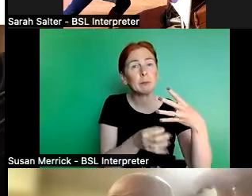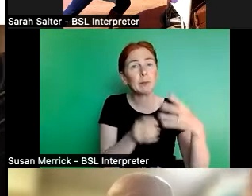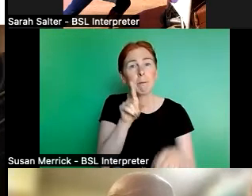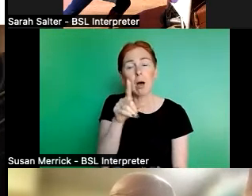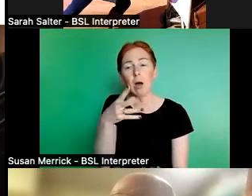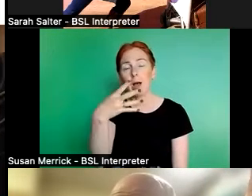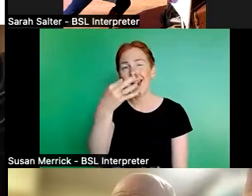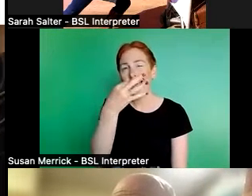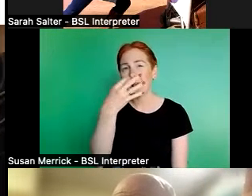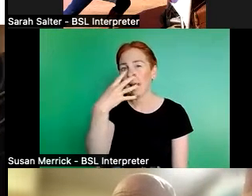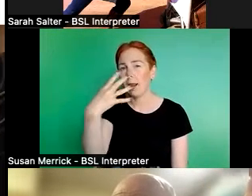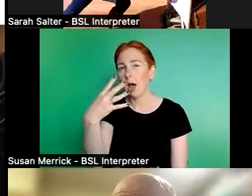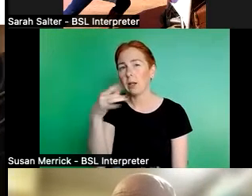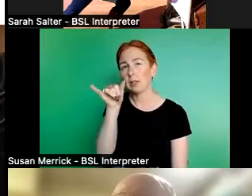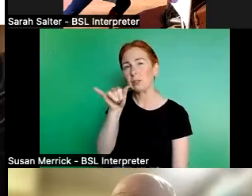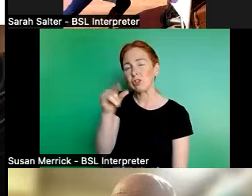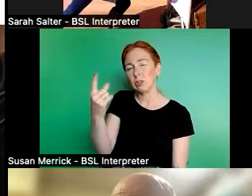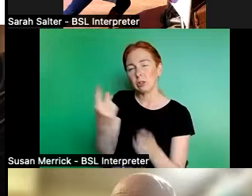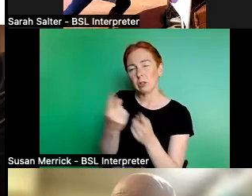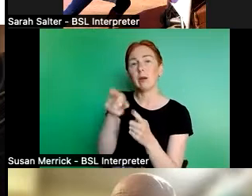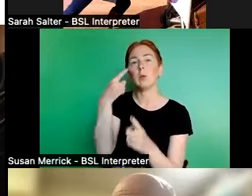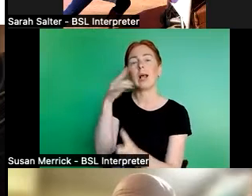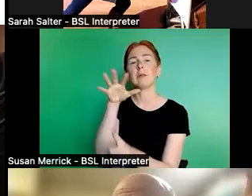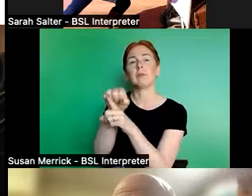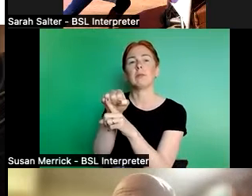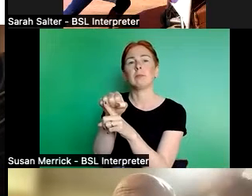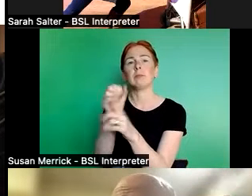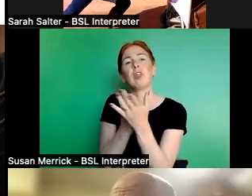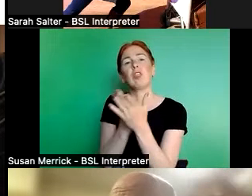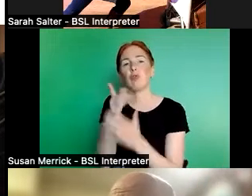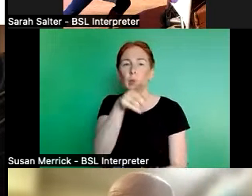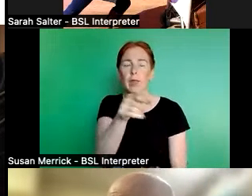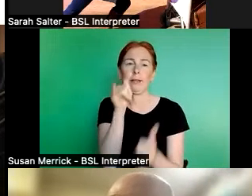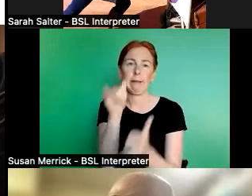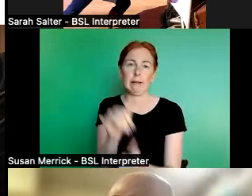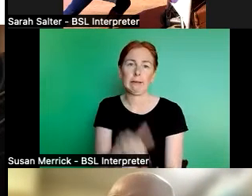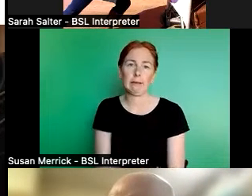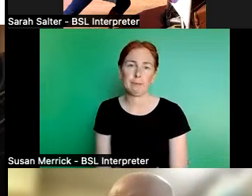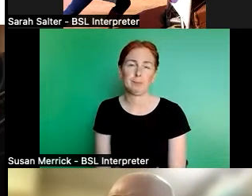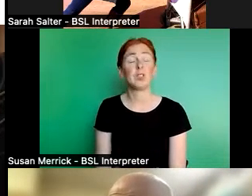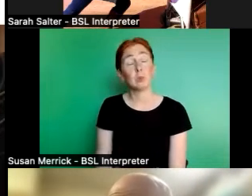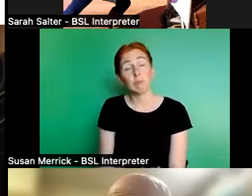So yes, there are indications to repeat it. And that's why, for me,